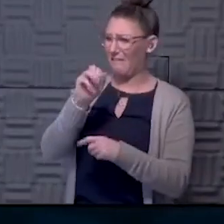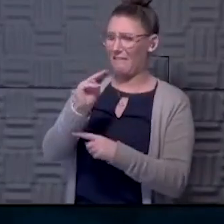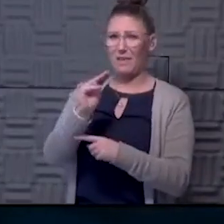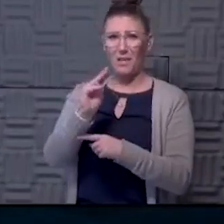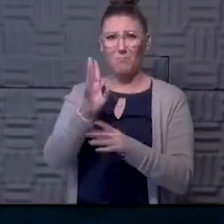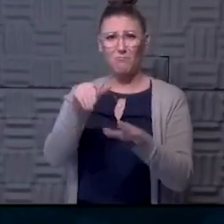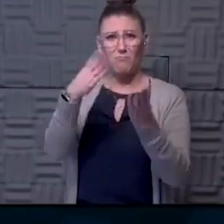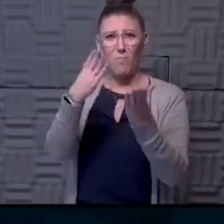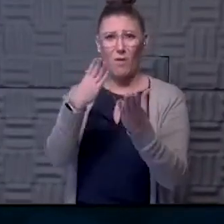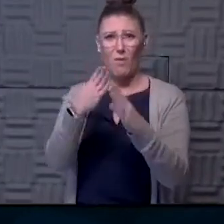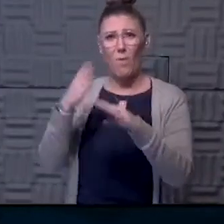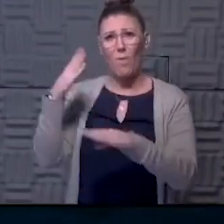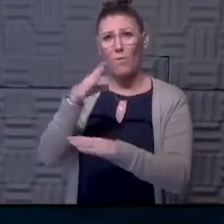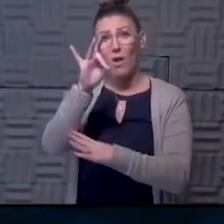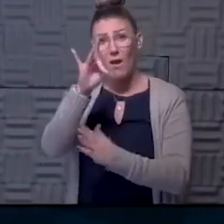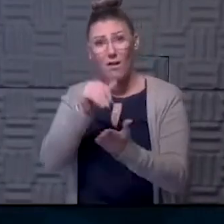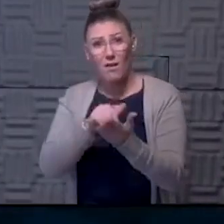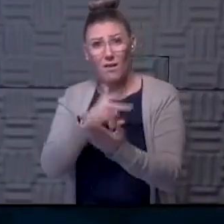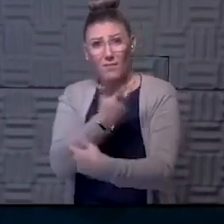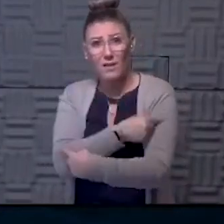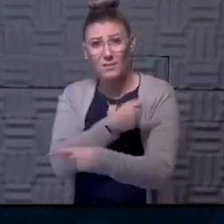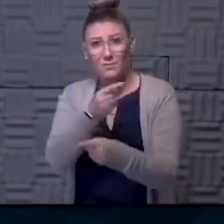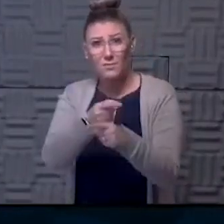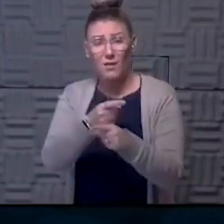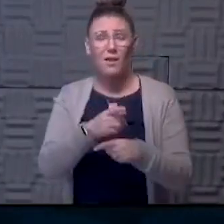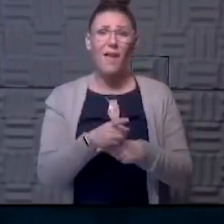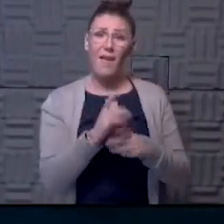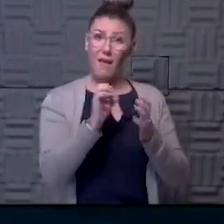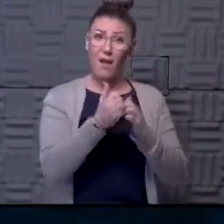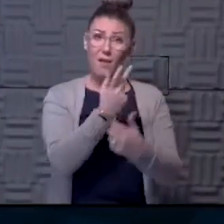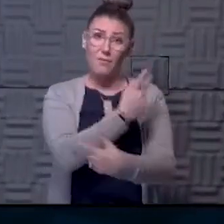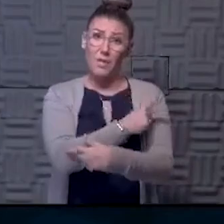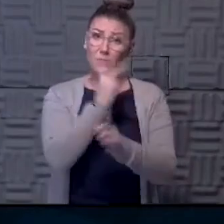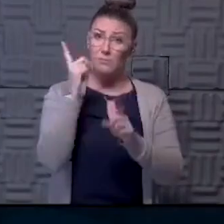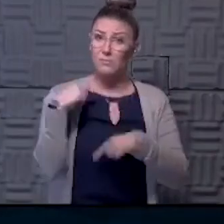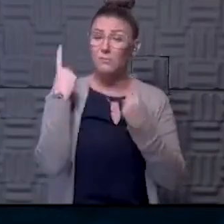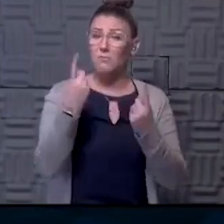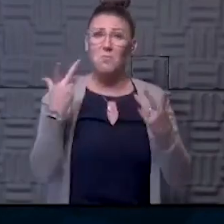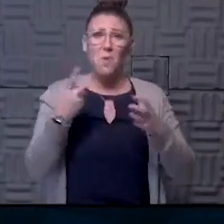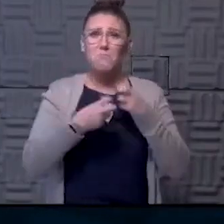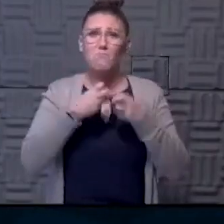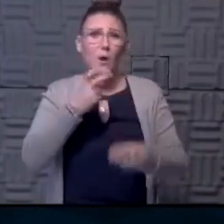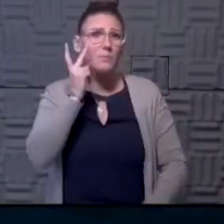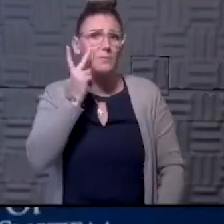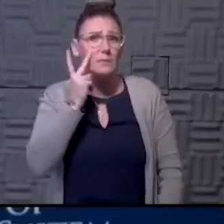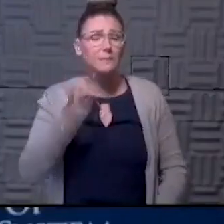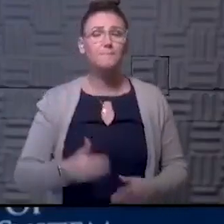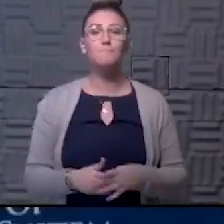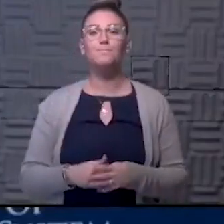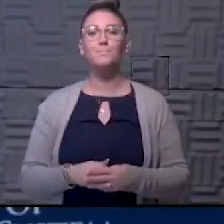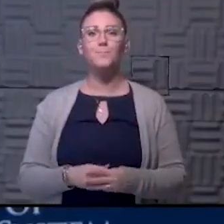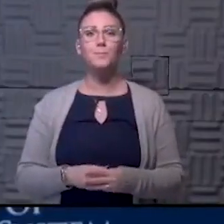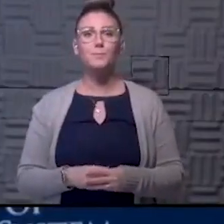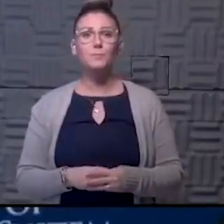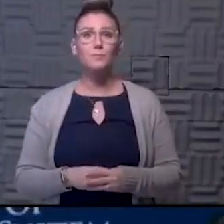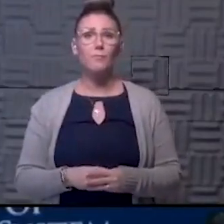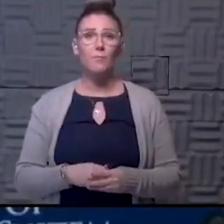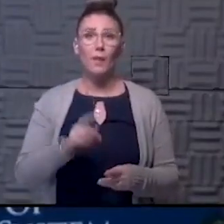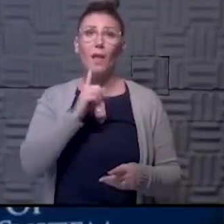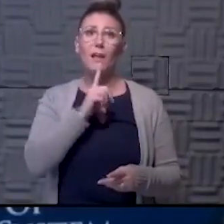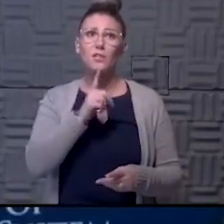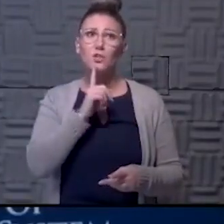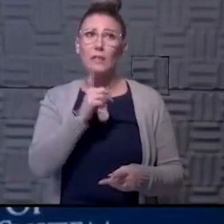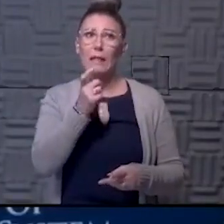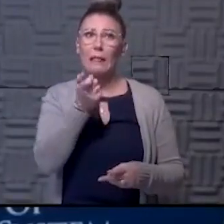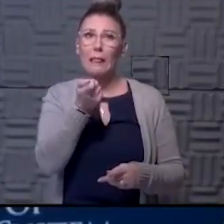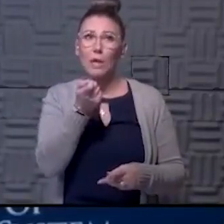8,000 doses of vaccine now. How have patients done with that vaccine? What kind of problems have we seen? Yeah, we've actually given a